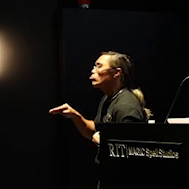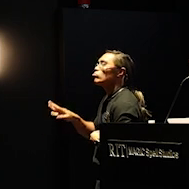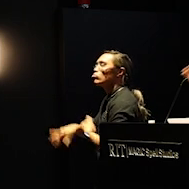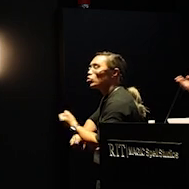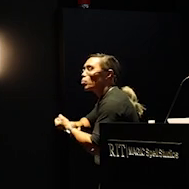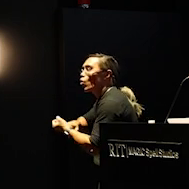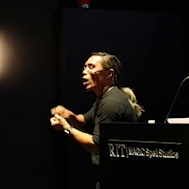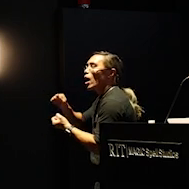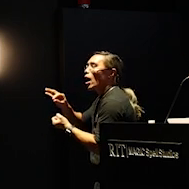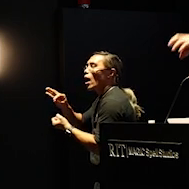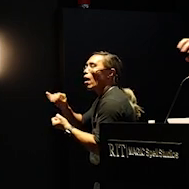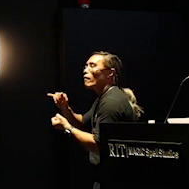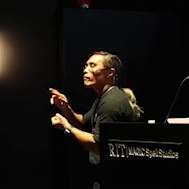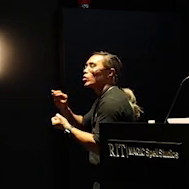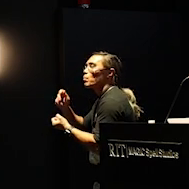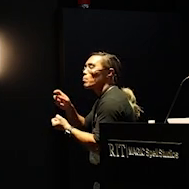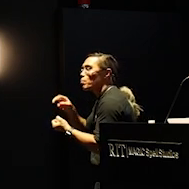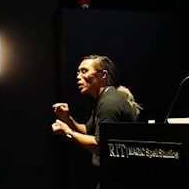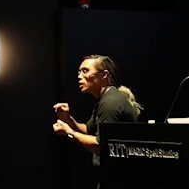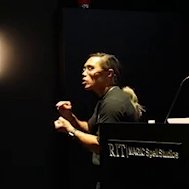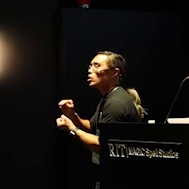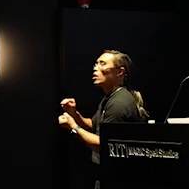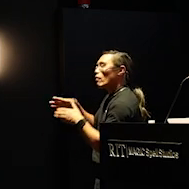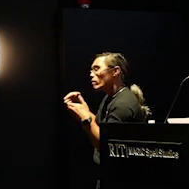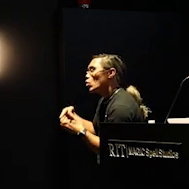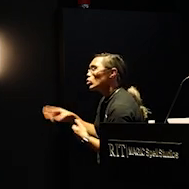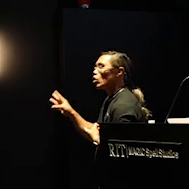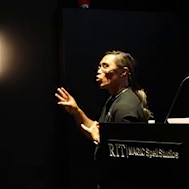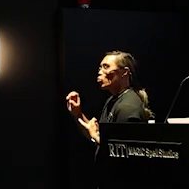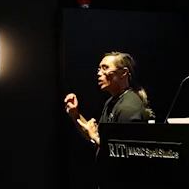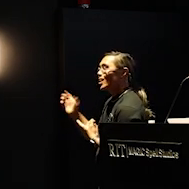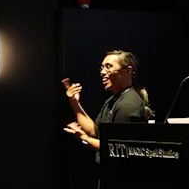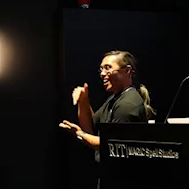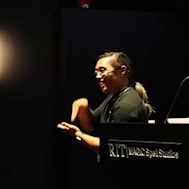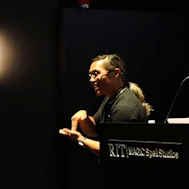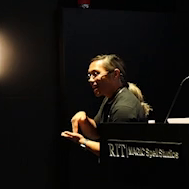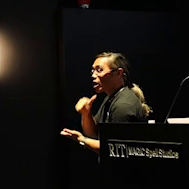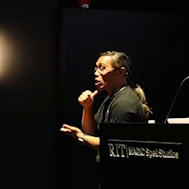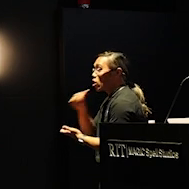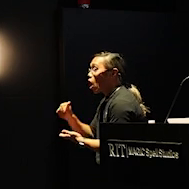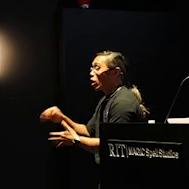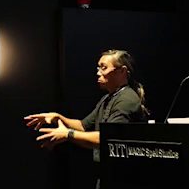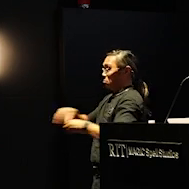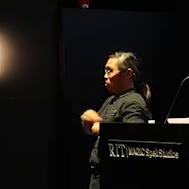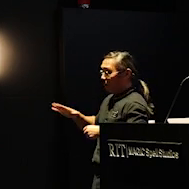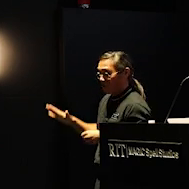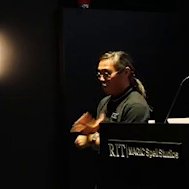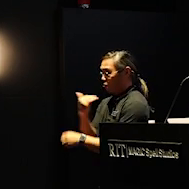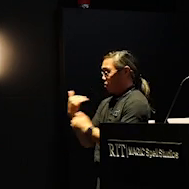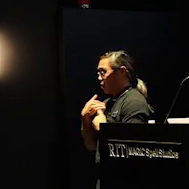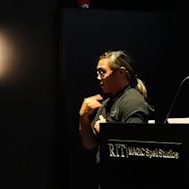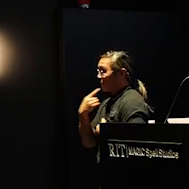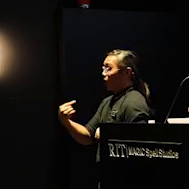fulcrum of who's going to be responsible for something. It takes the fulcrum of accountability and spreads it out amongst the team, which it should be. So